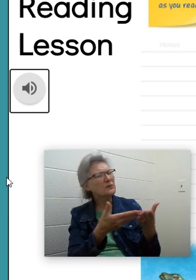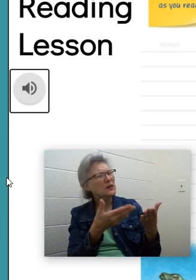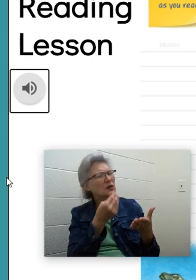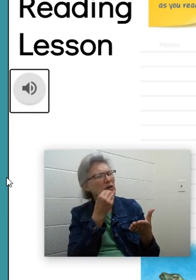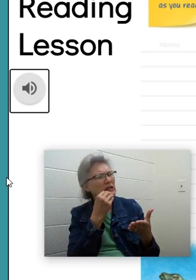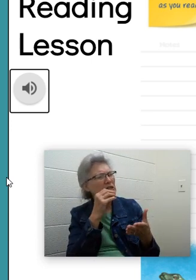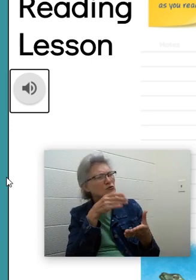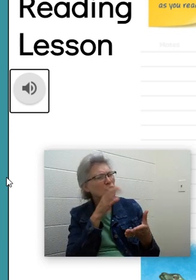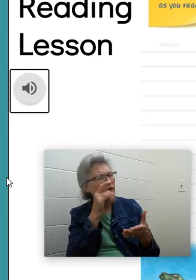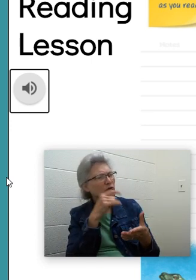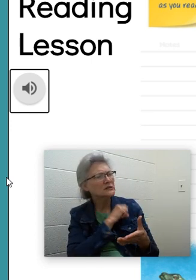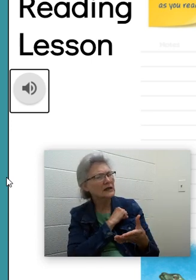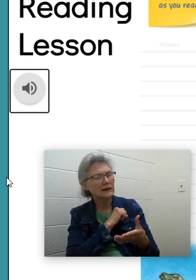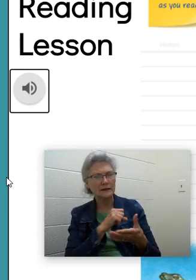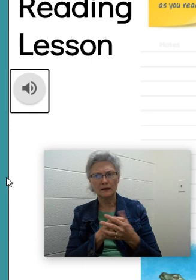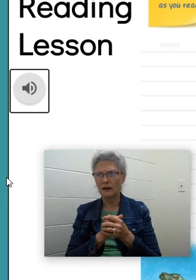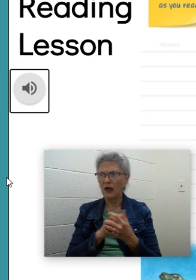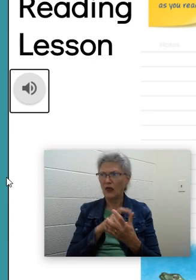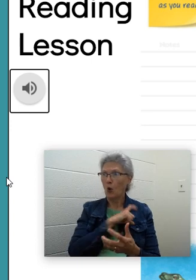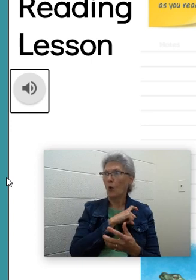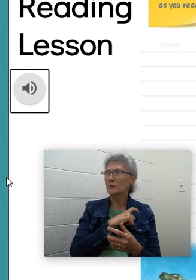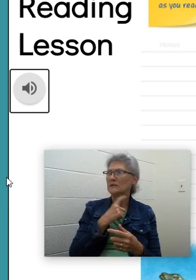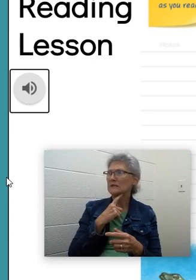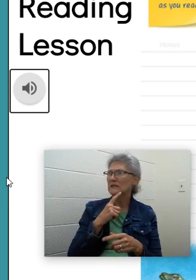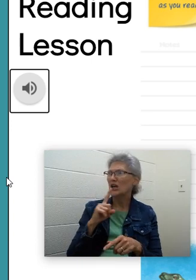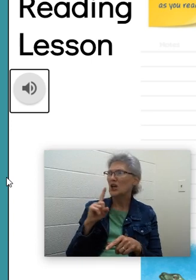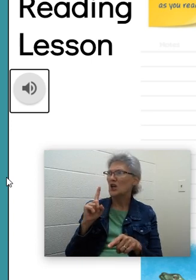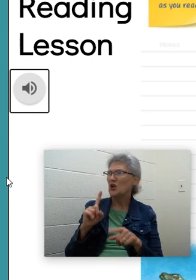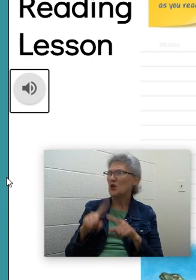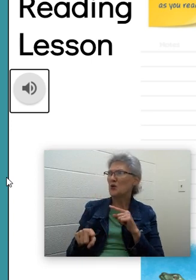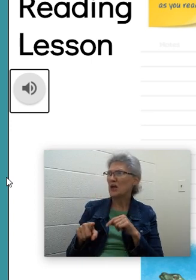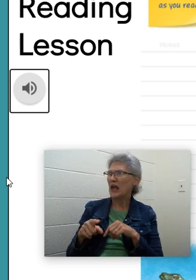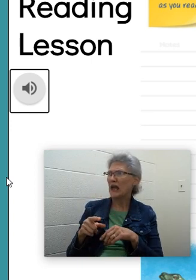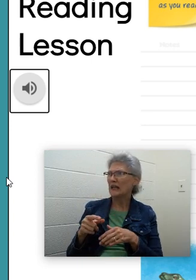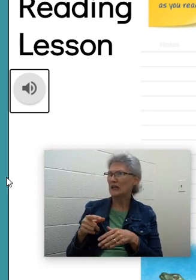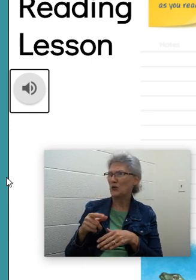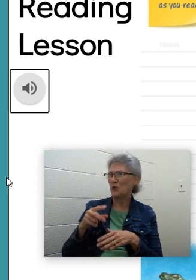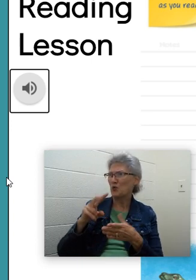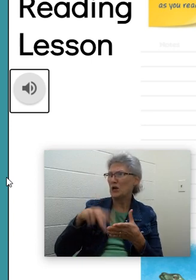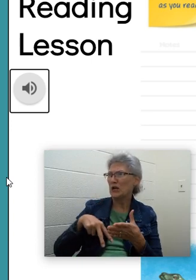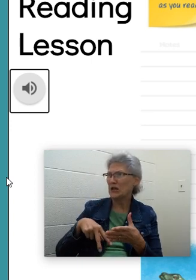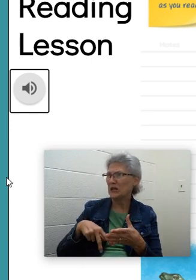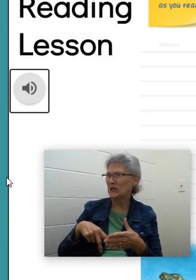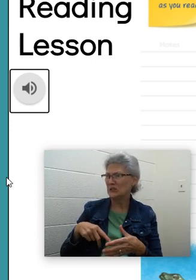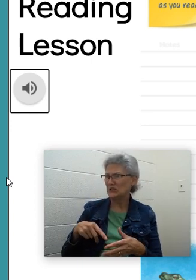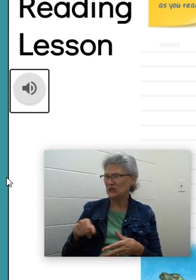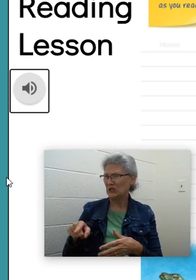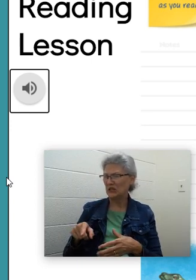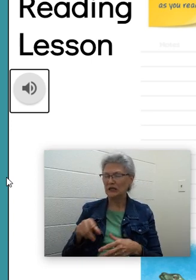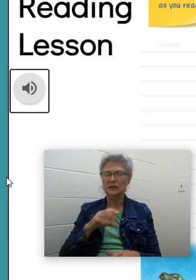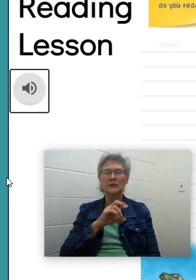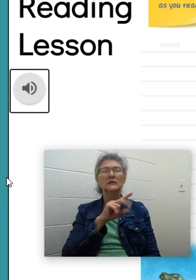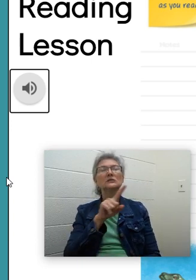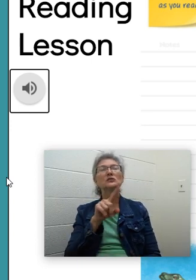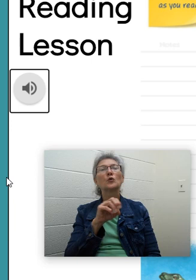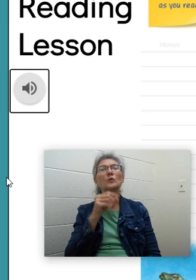Stanley. You can't even read, he said to Zero. Zero said